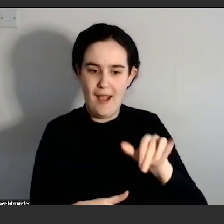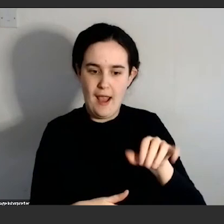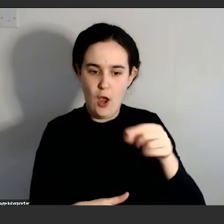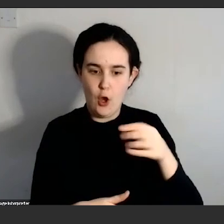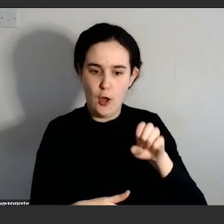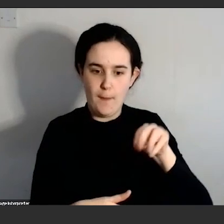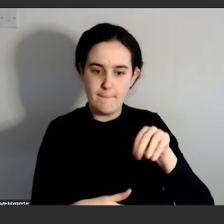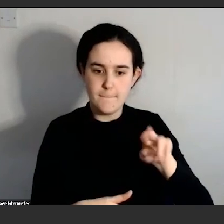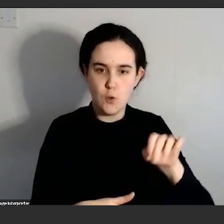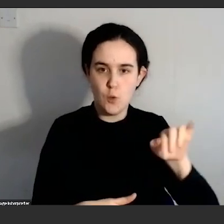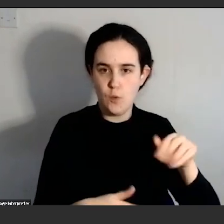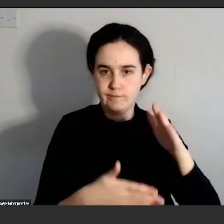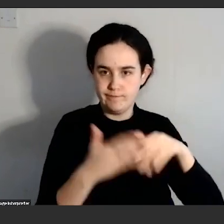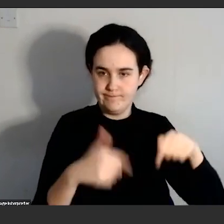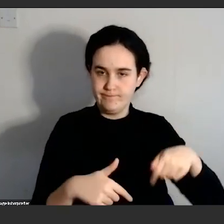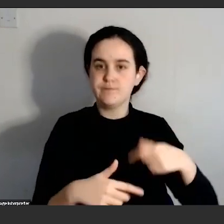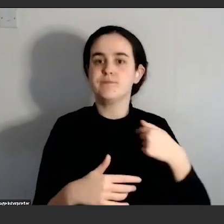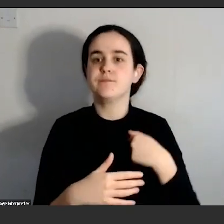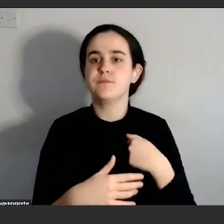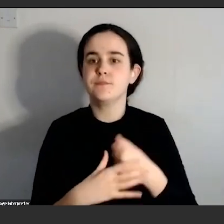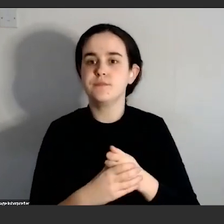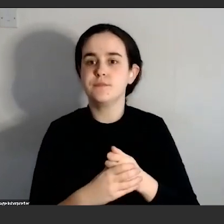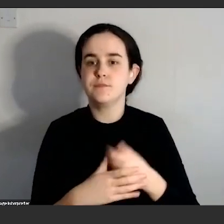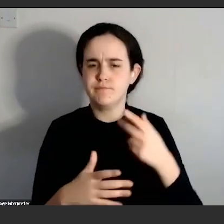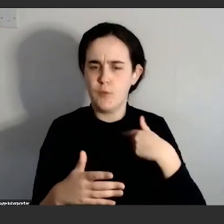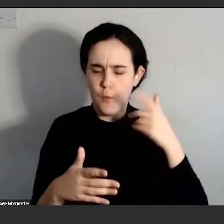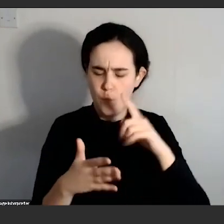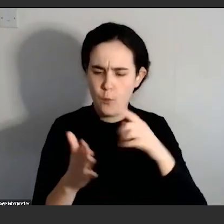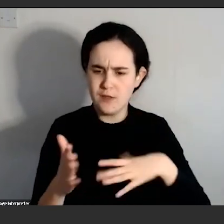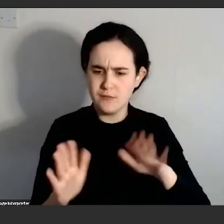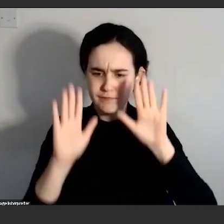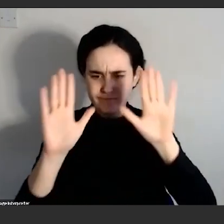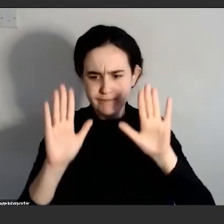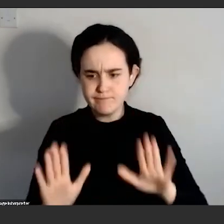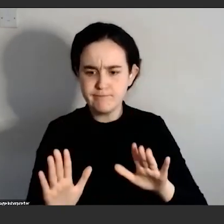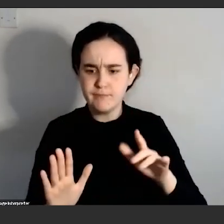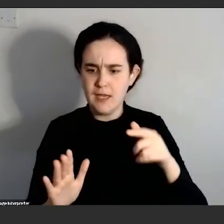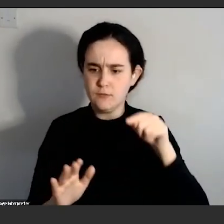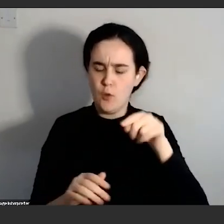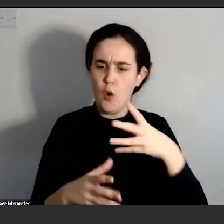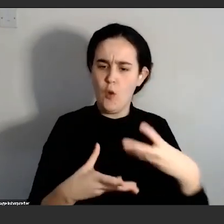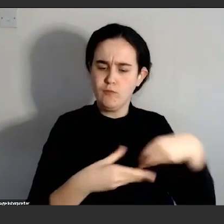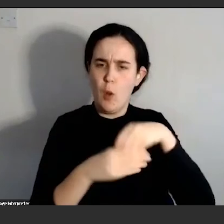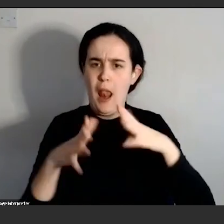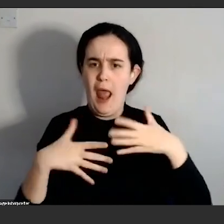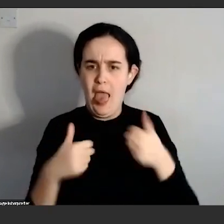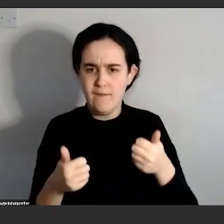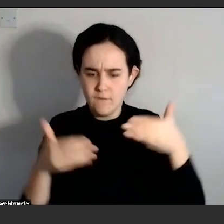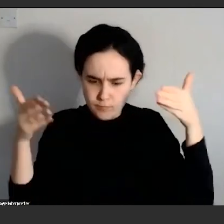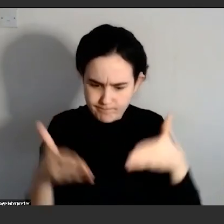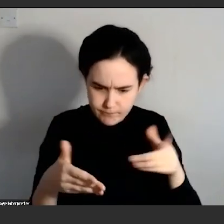PWDs consistently and systematically enjoy these rights. It is great for us